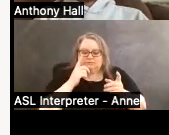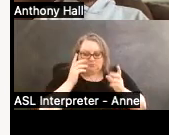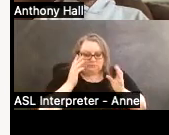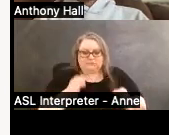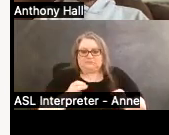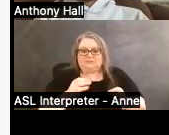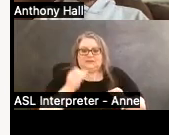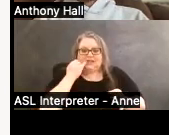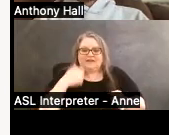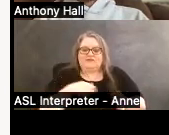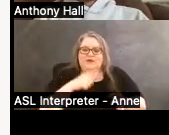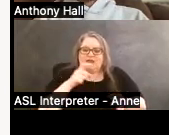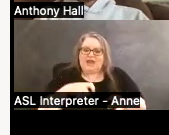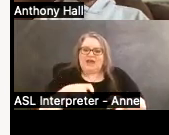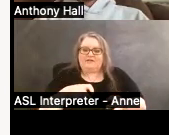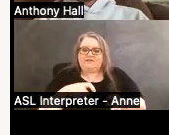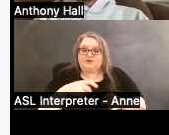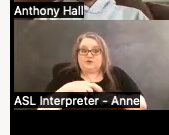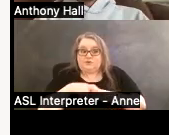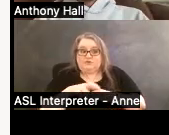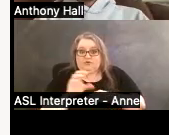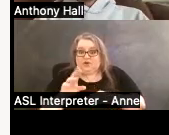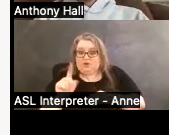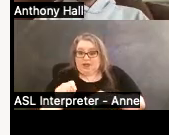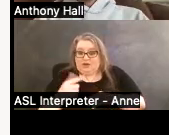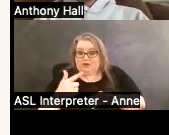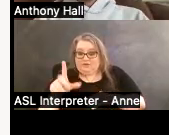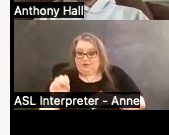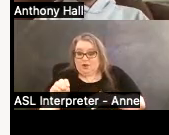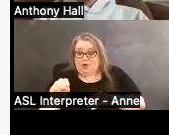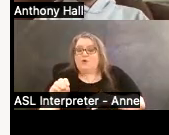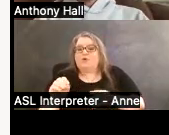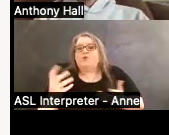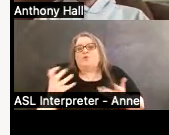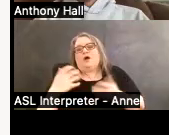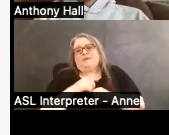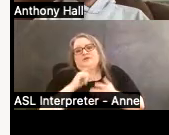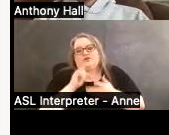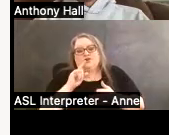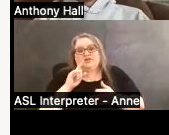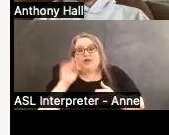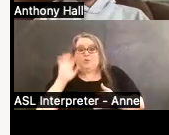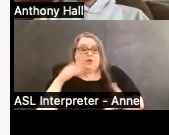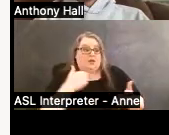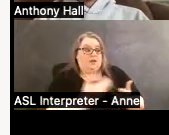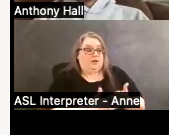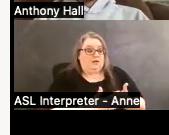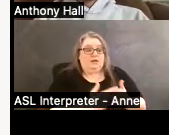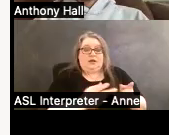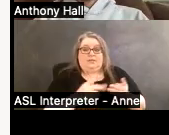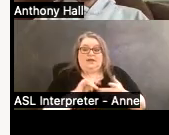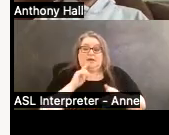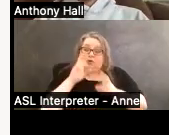if we have to refer you out of GLOW, we want to make for certain that you're going to a place that's going to respect your gender identity, your